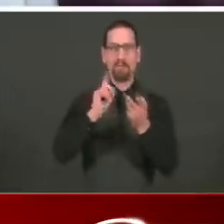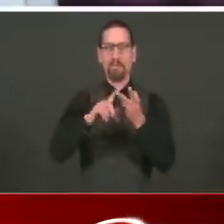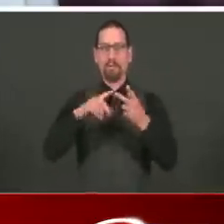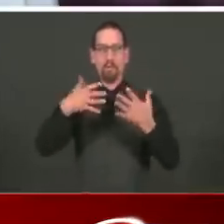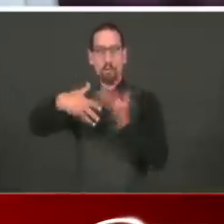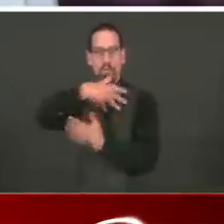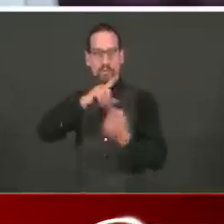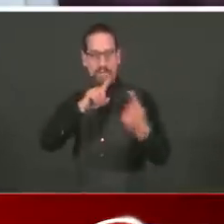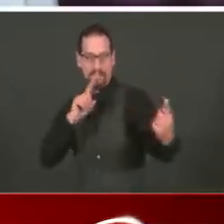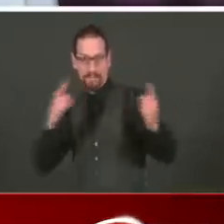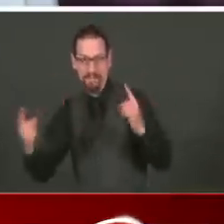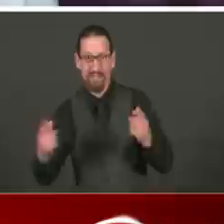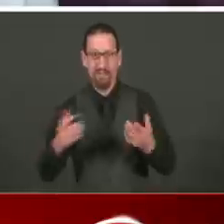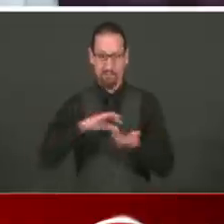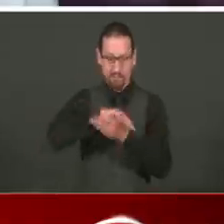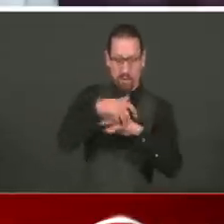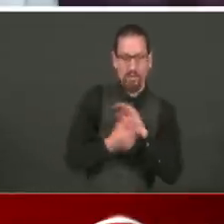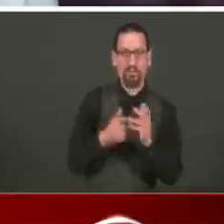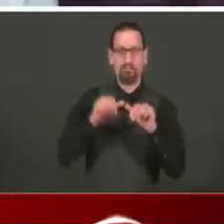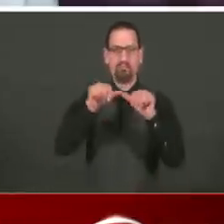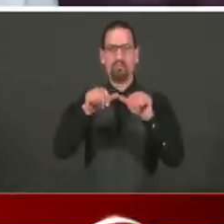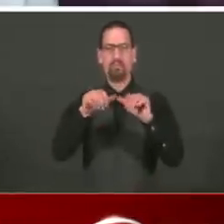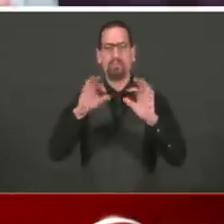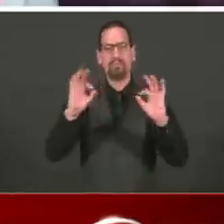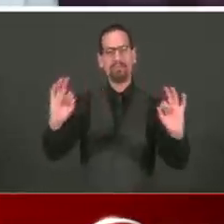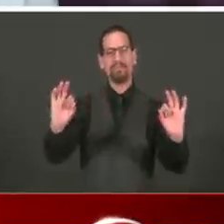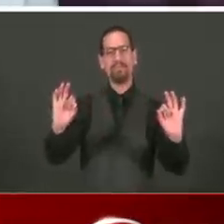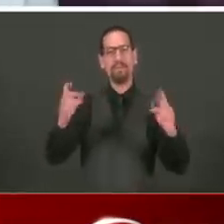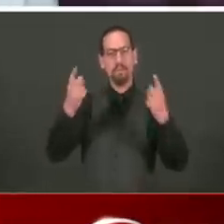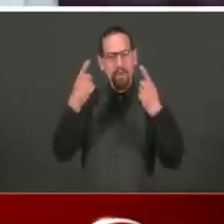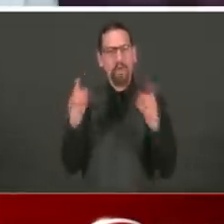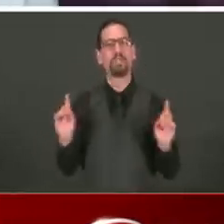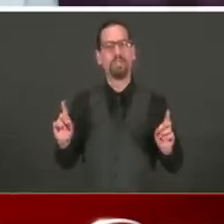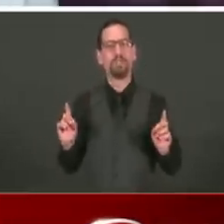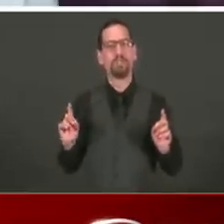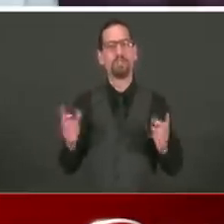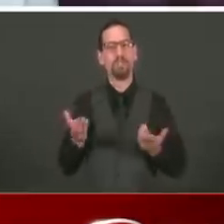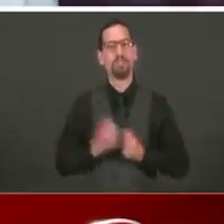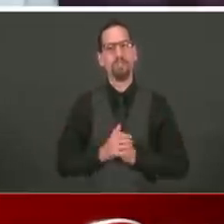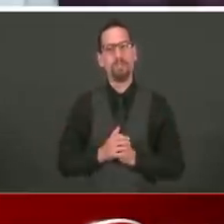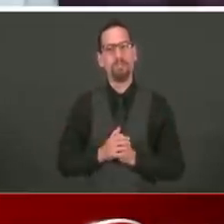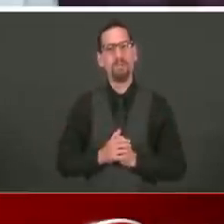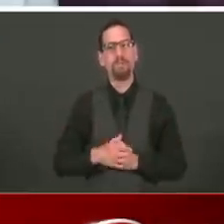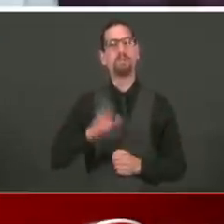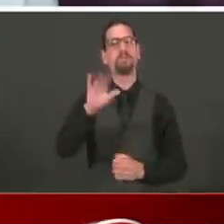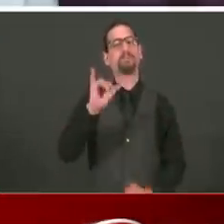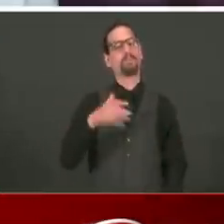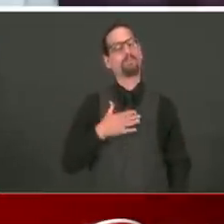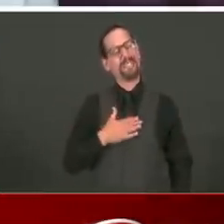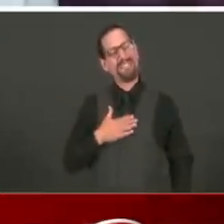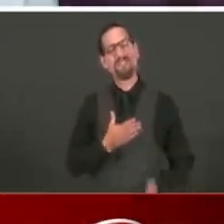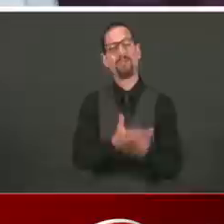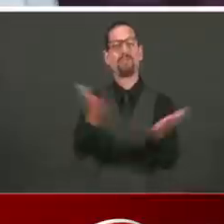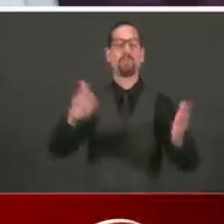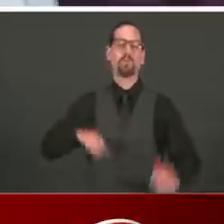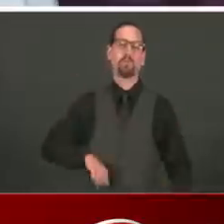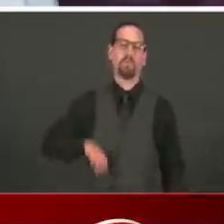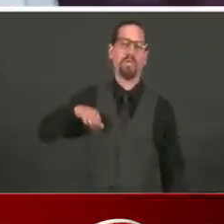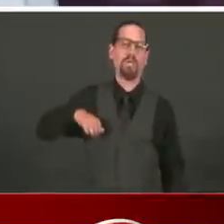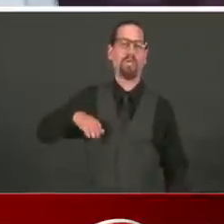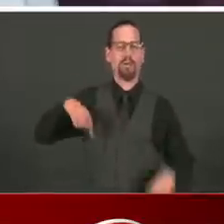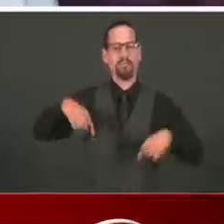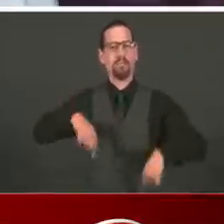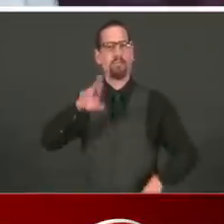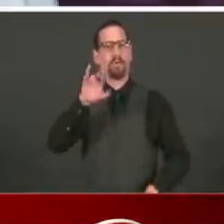working. I know it's hard, but be proud of yourselves. Just look at the facts. It is working. It is the